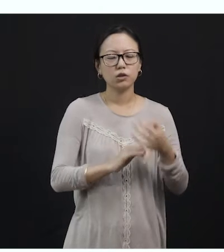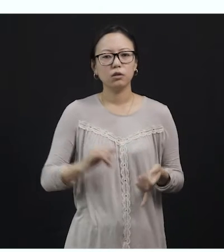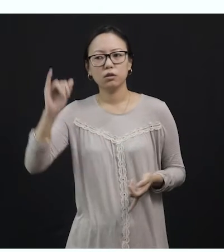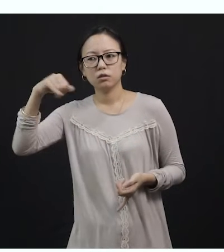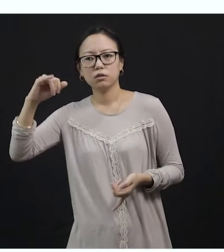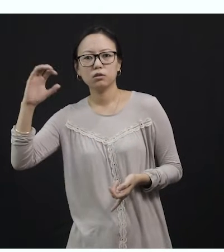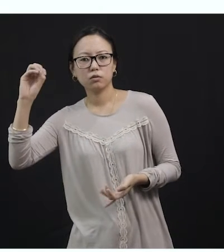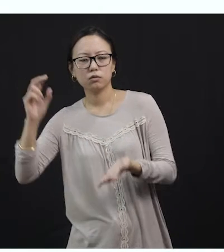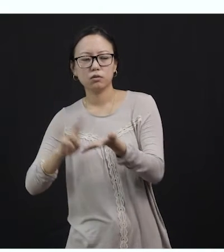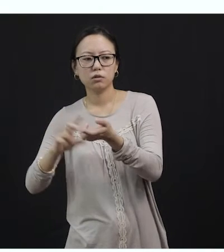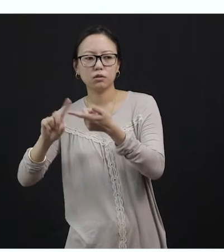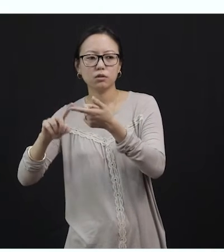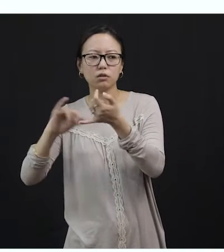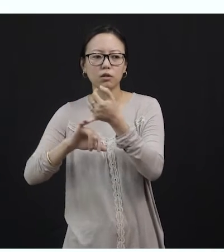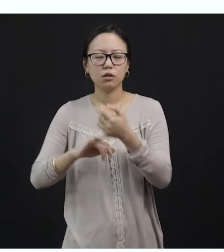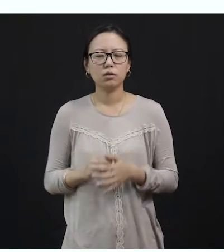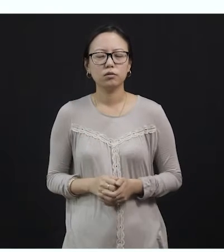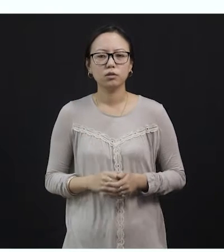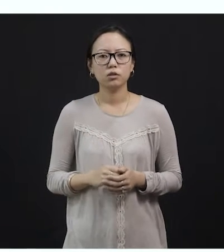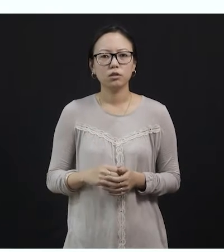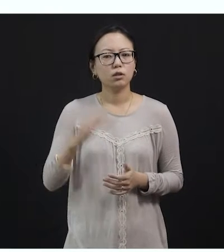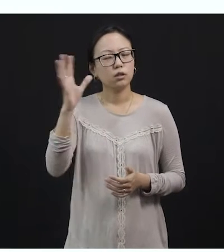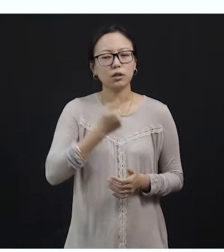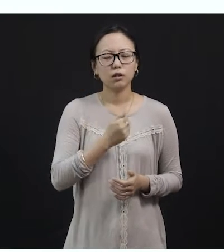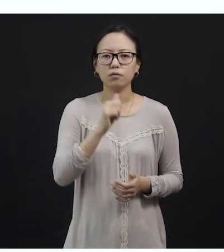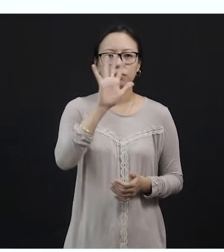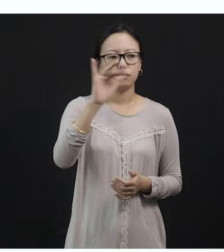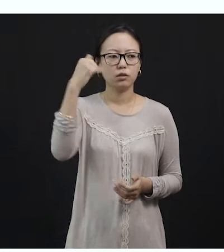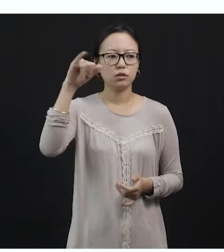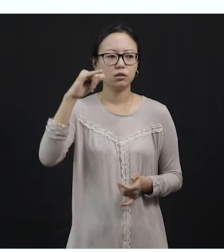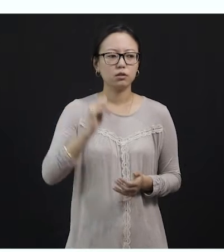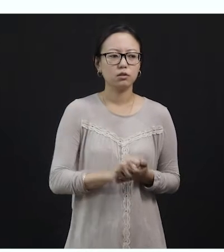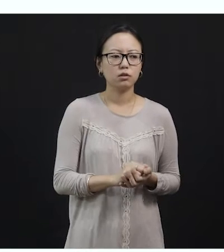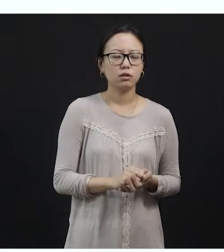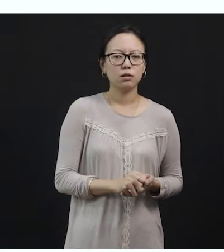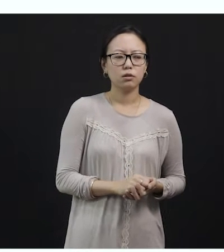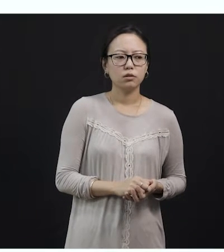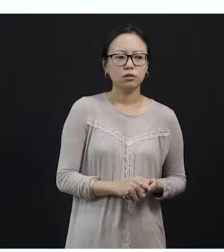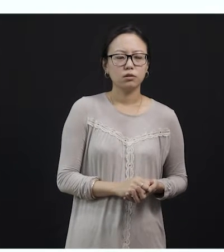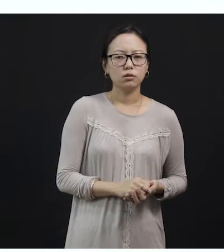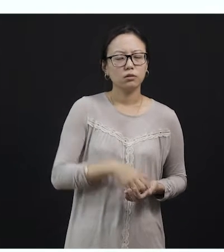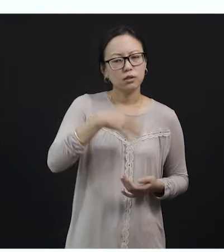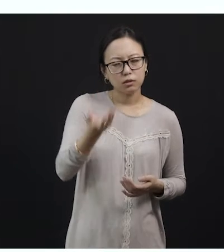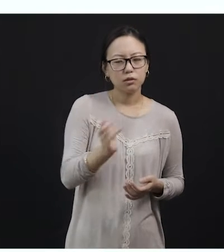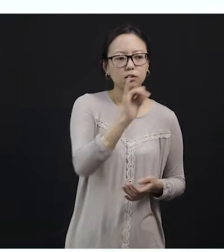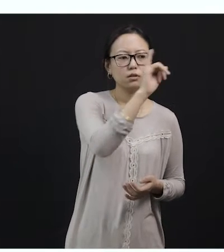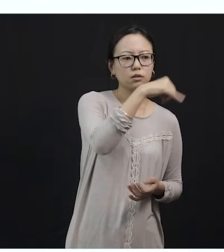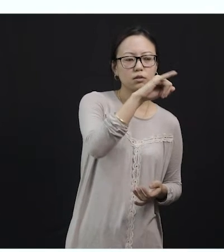number is 56. Similarly, here, 6 tenths, meaning 6 blue